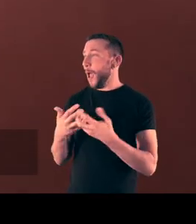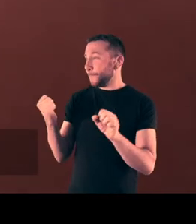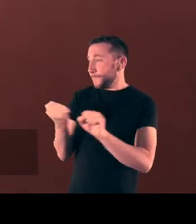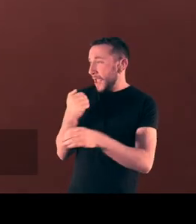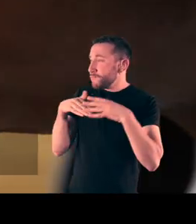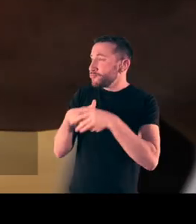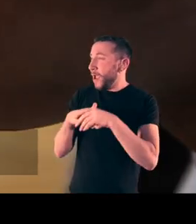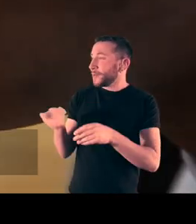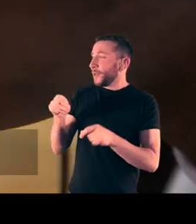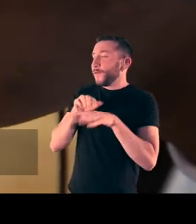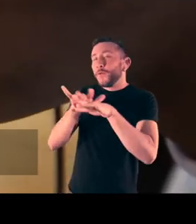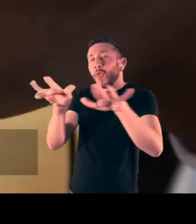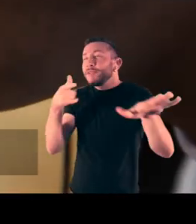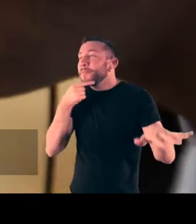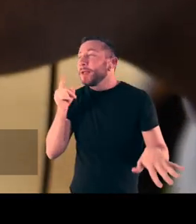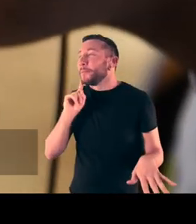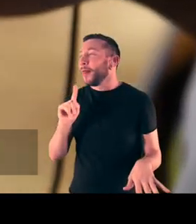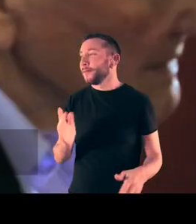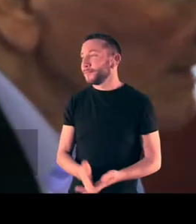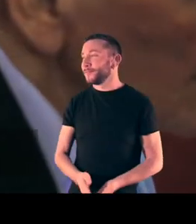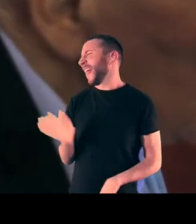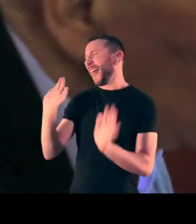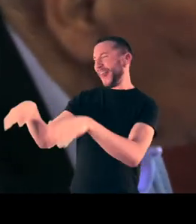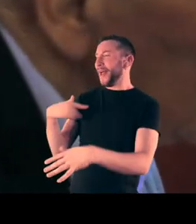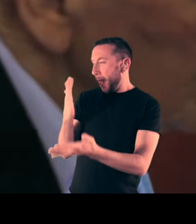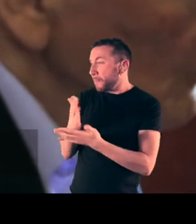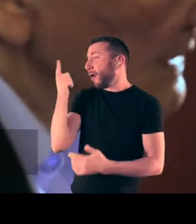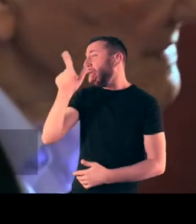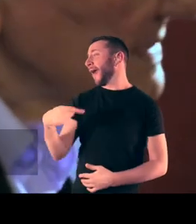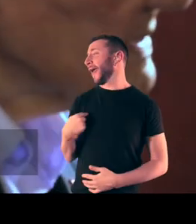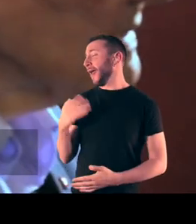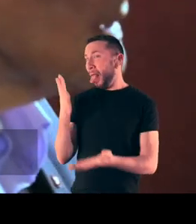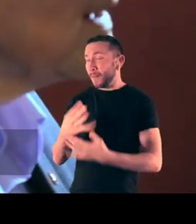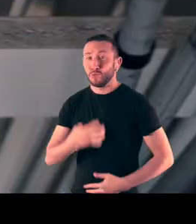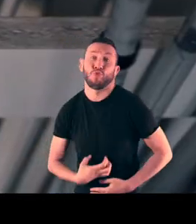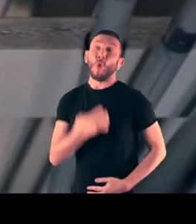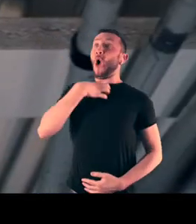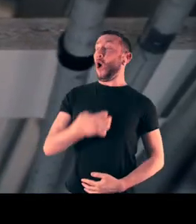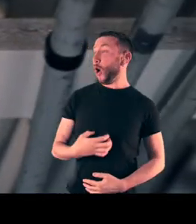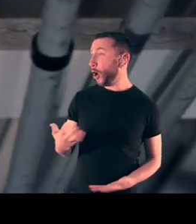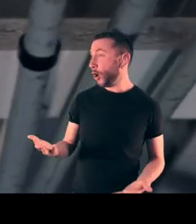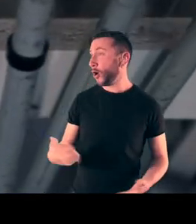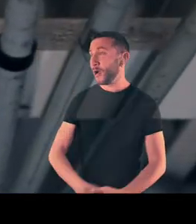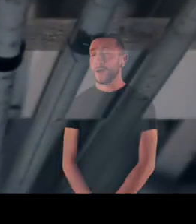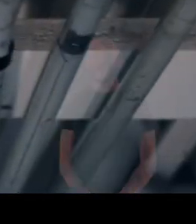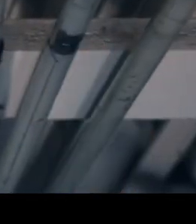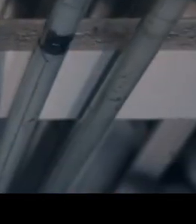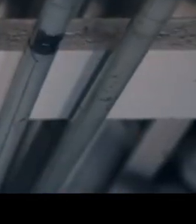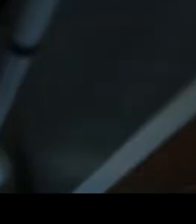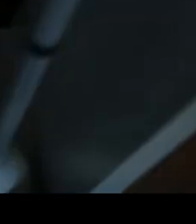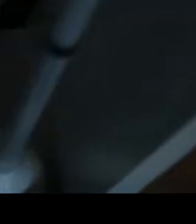biggest shock I ever got. I became involved with long cane mobility. A wooden frame